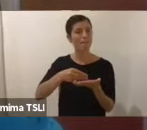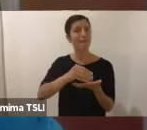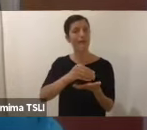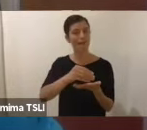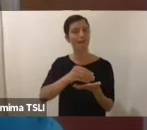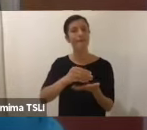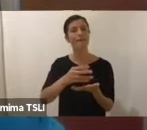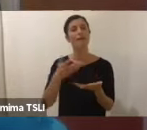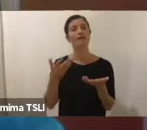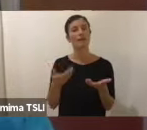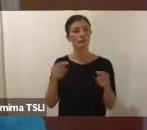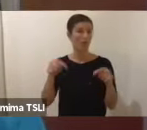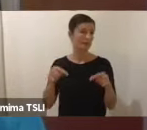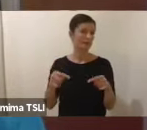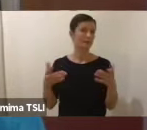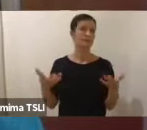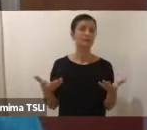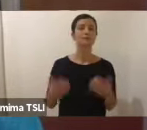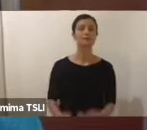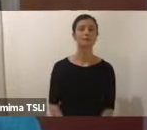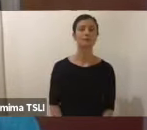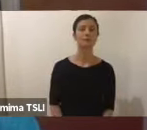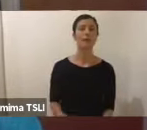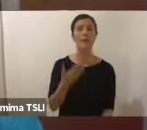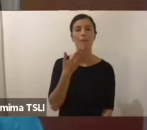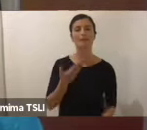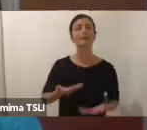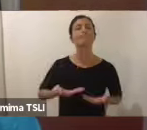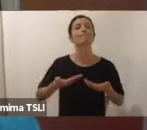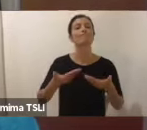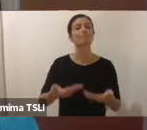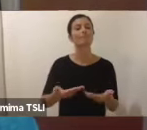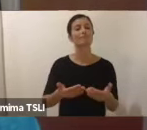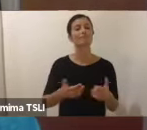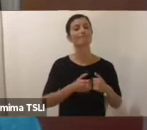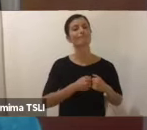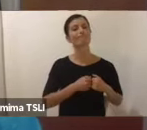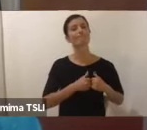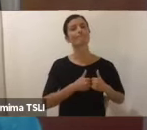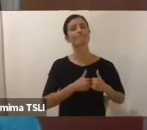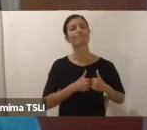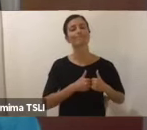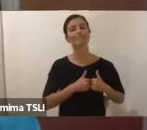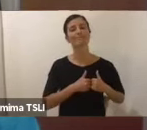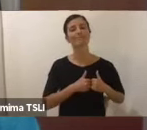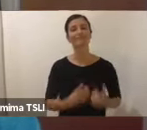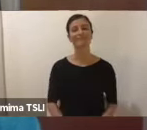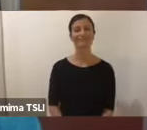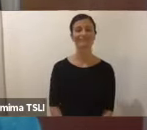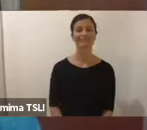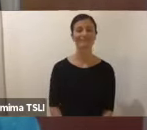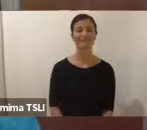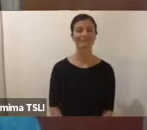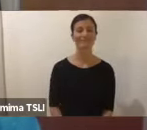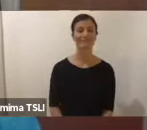do give generously um i'm just looking to see am i my notes from shanda dasa anything